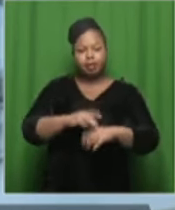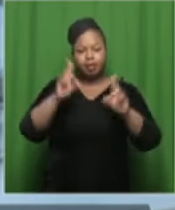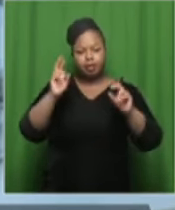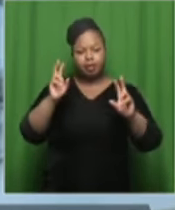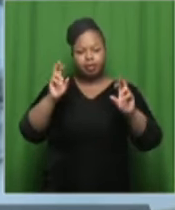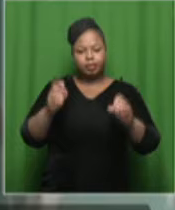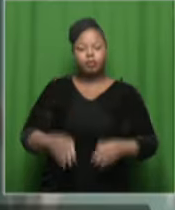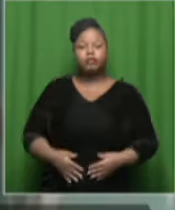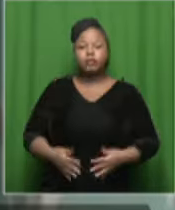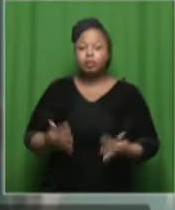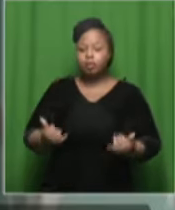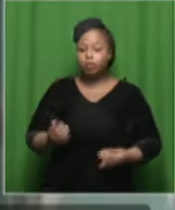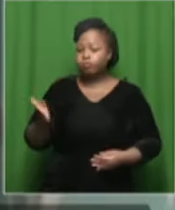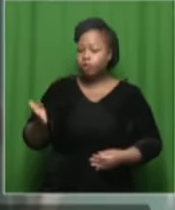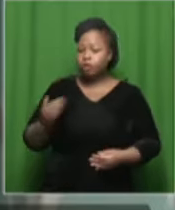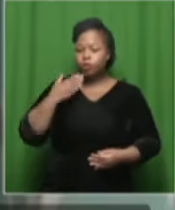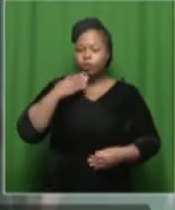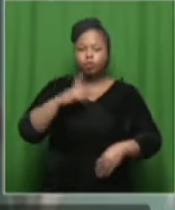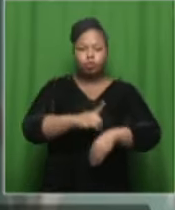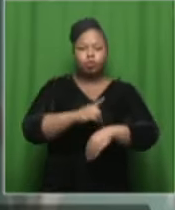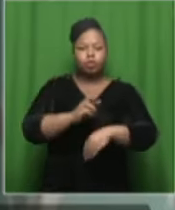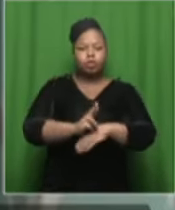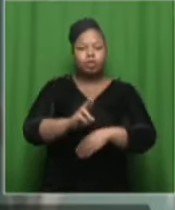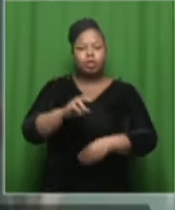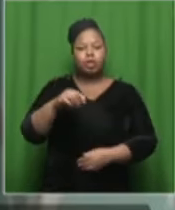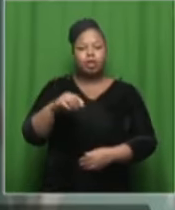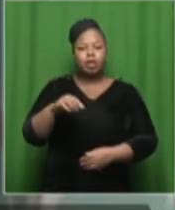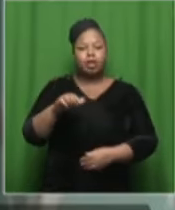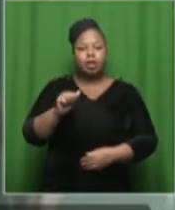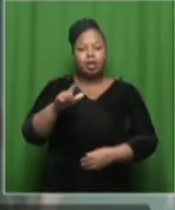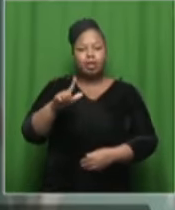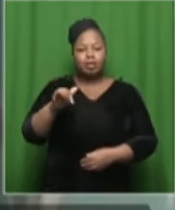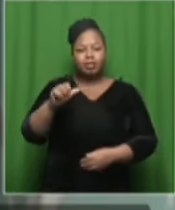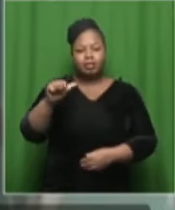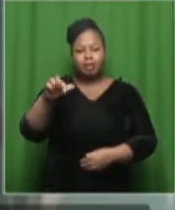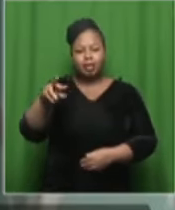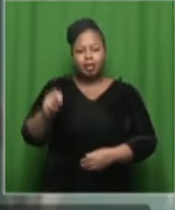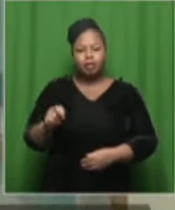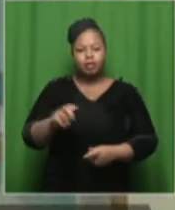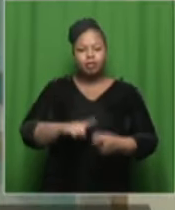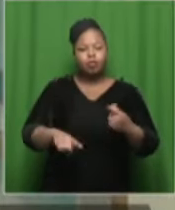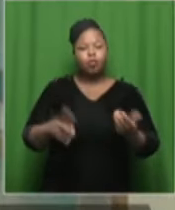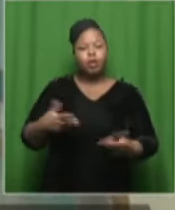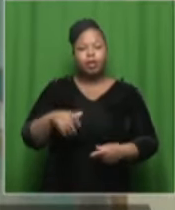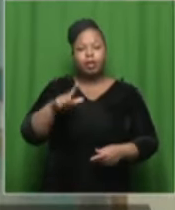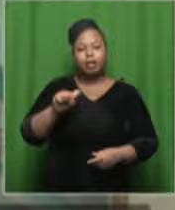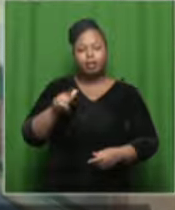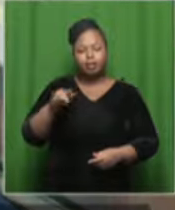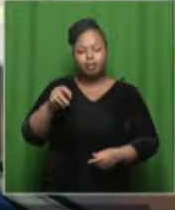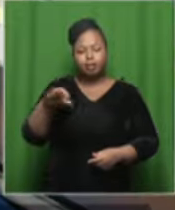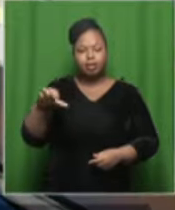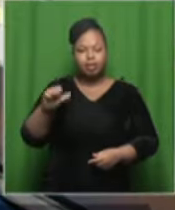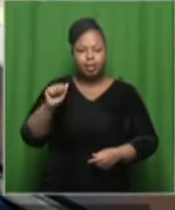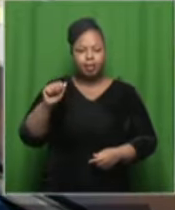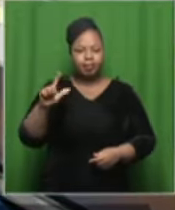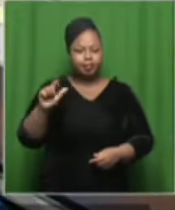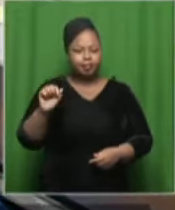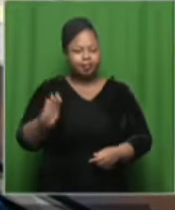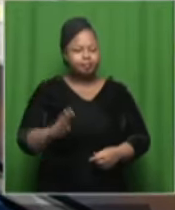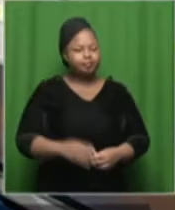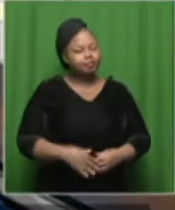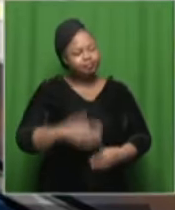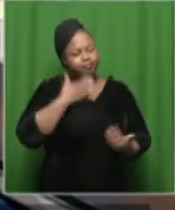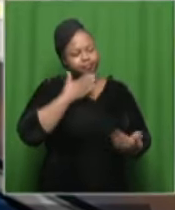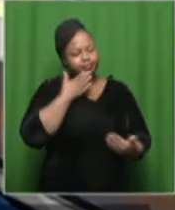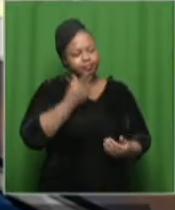edition. For this, I'm going to be joined by Dr. Alison Glass, clinical virologist at Lancet Laboratories. Good morning, Dr. Alison. Morning. And thank you for joining us